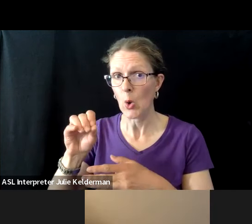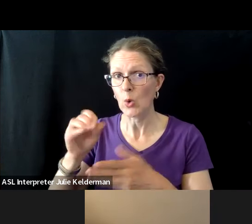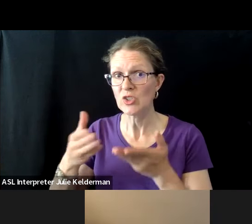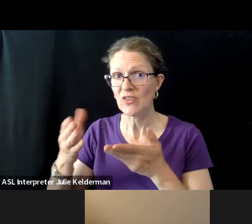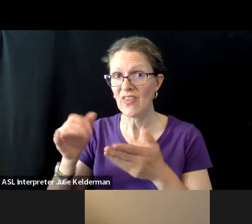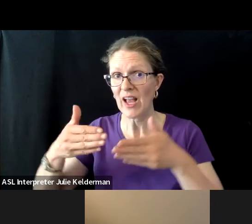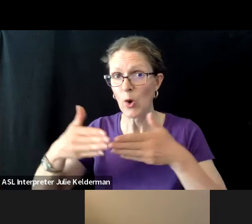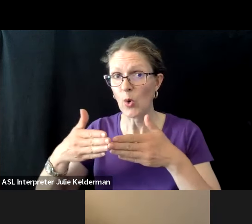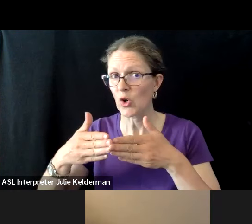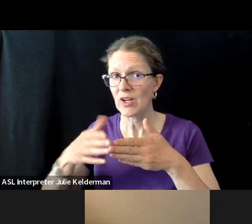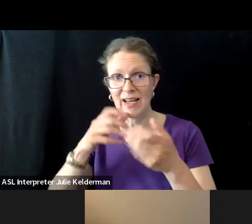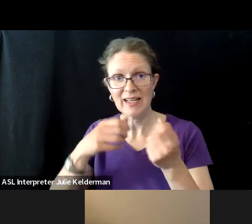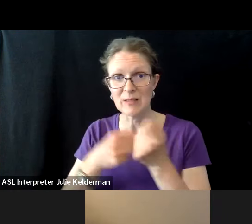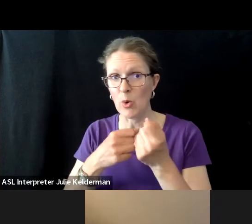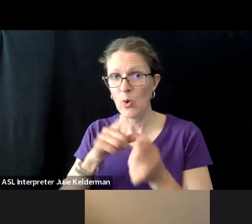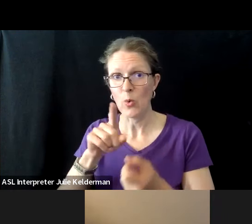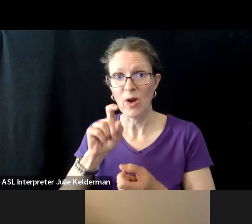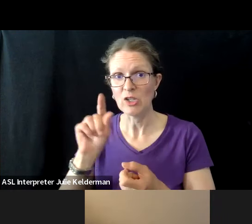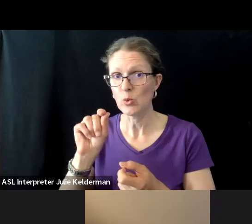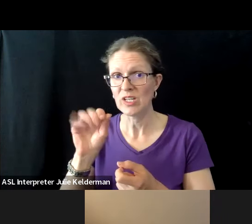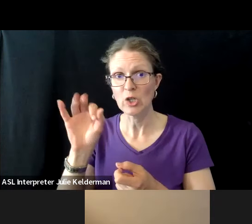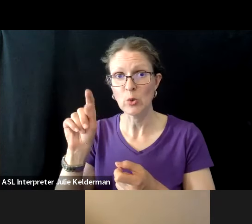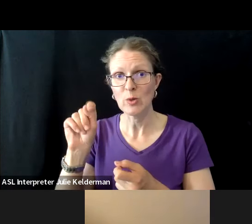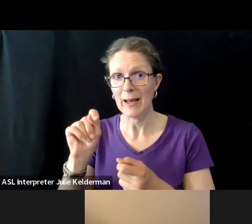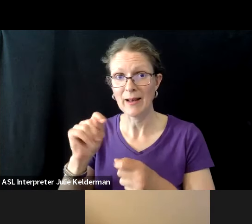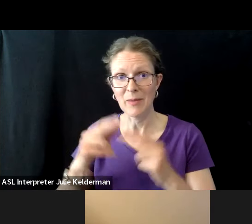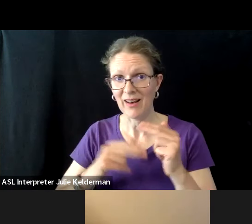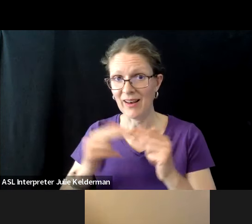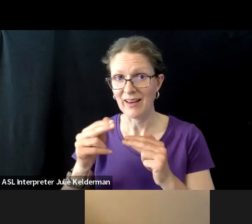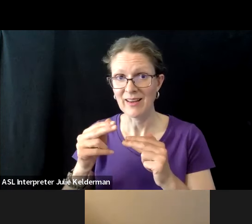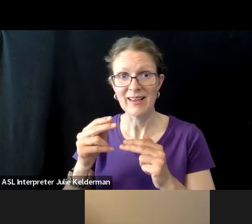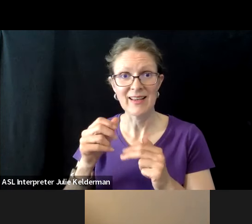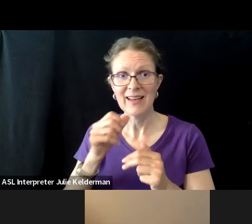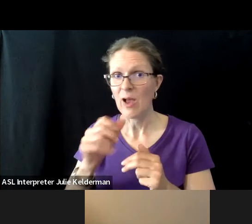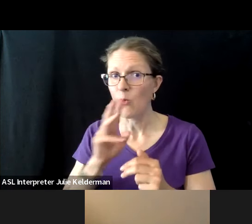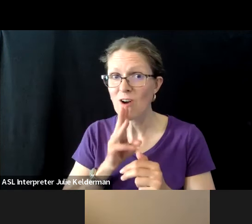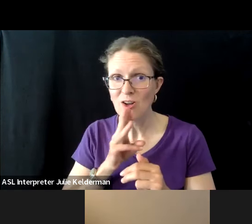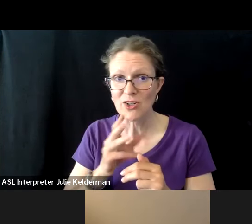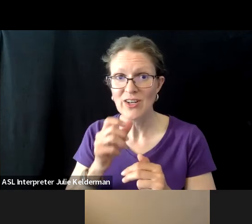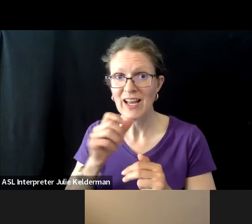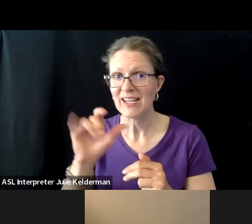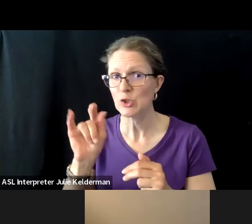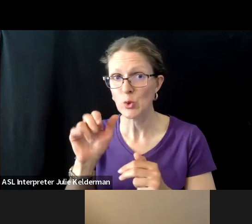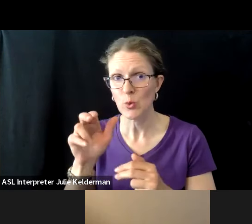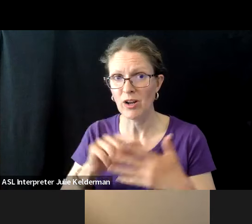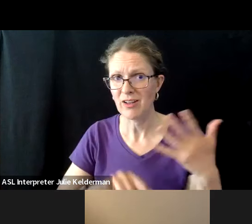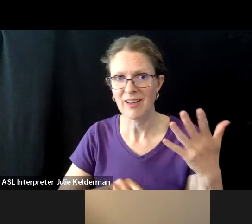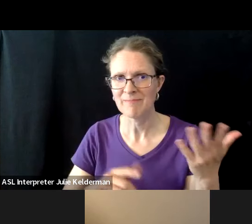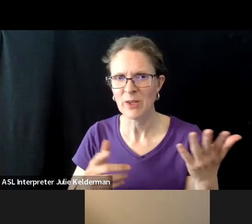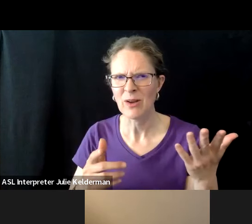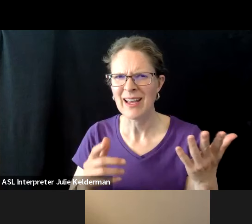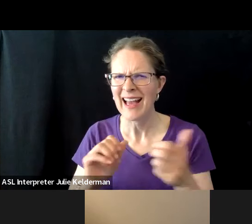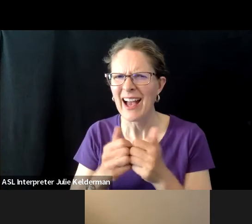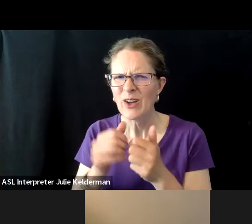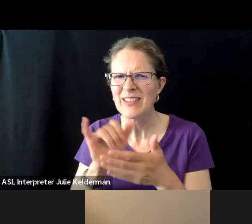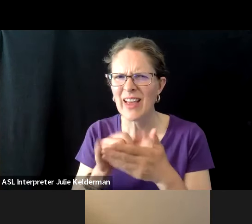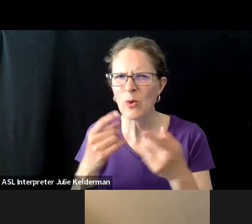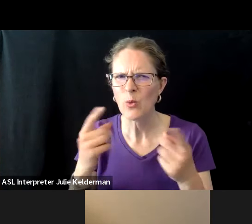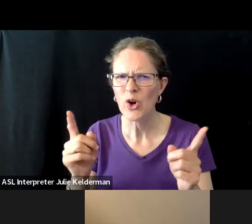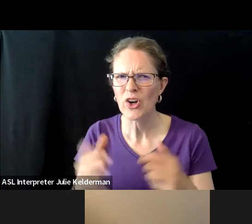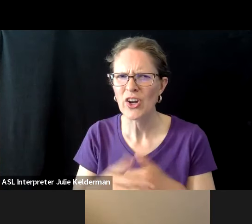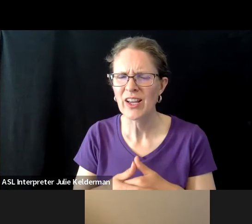120 unit building right now, nor the water lines or the sewer lines. I'm not sure. Like, how does that work? Yeah.